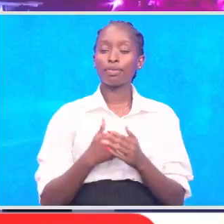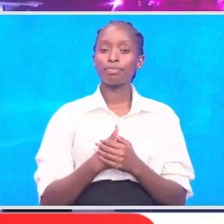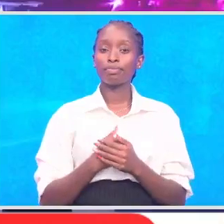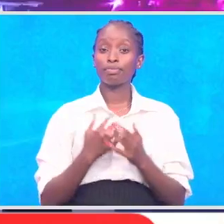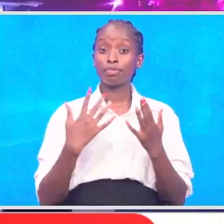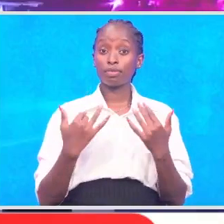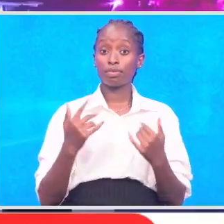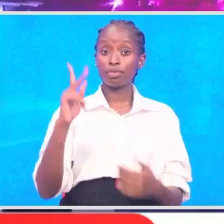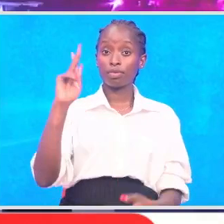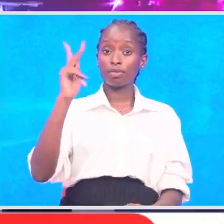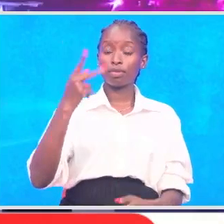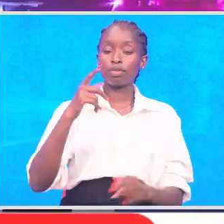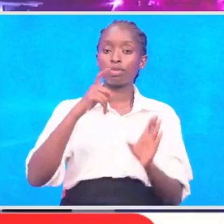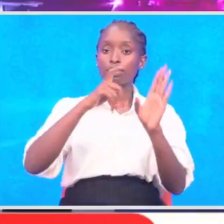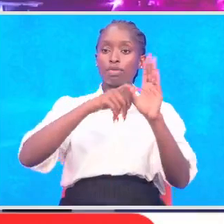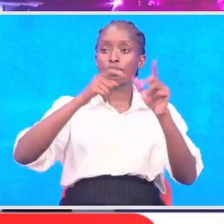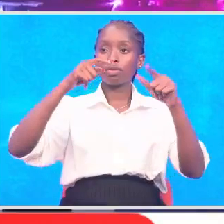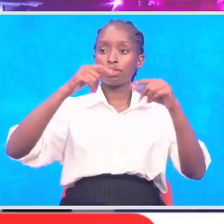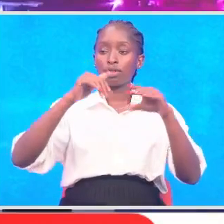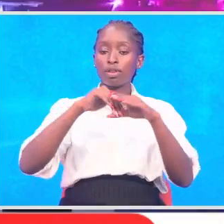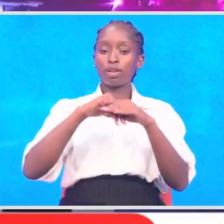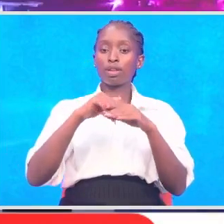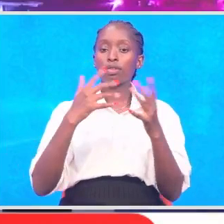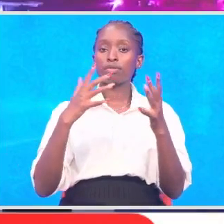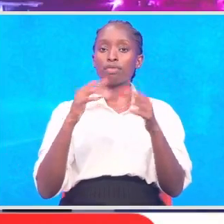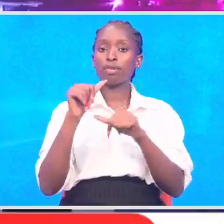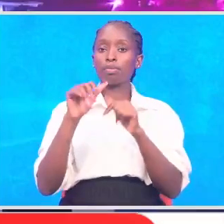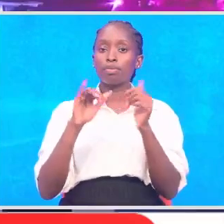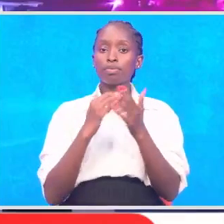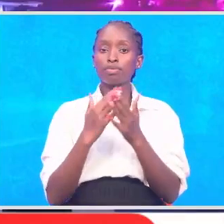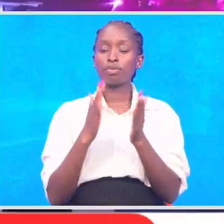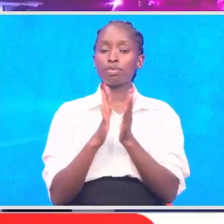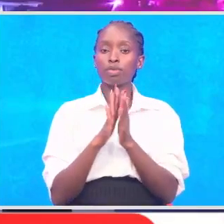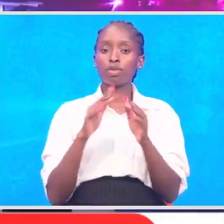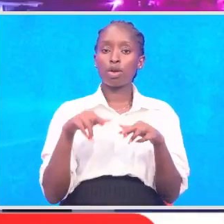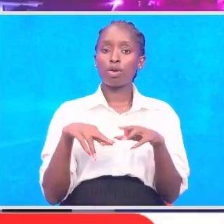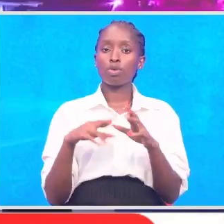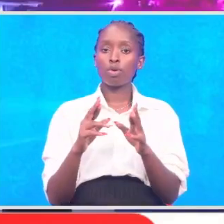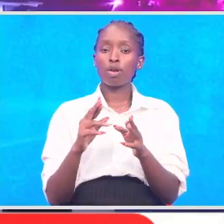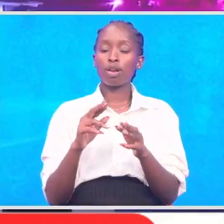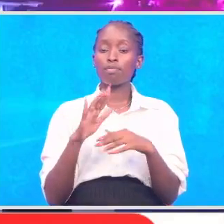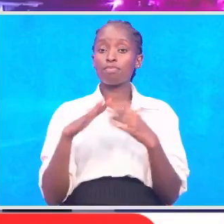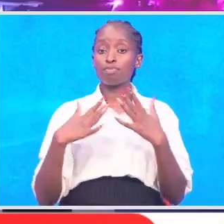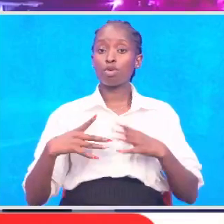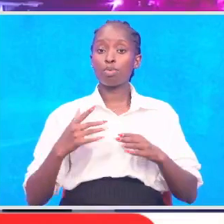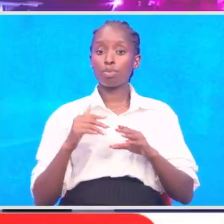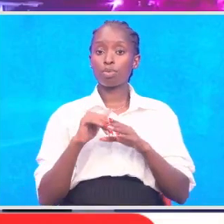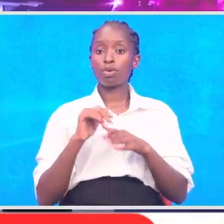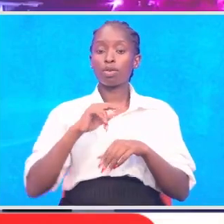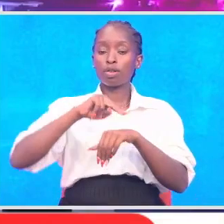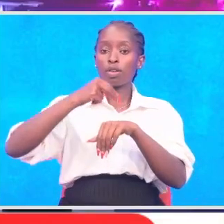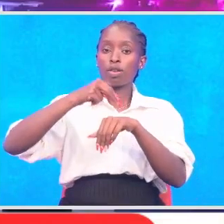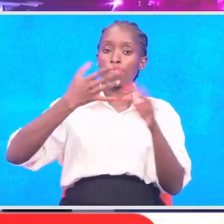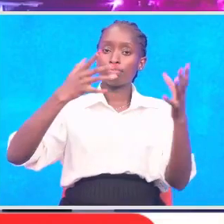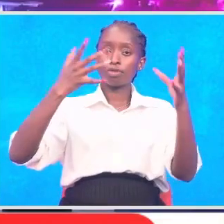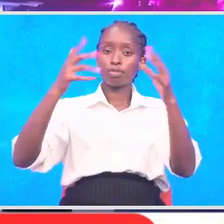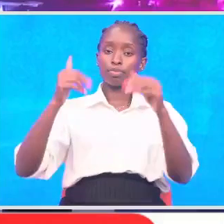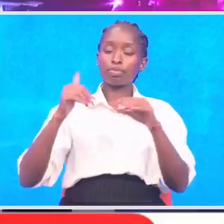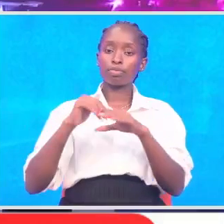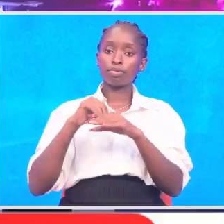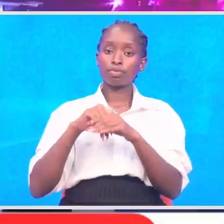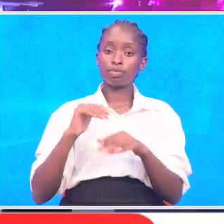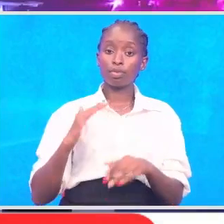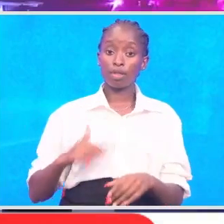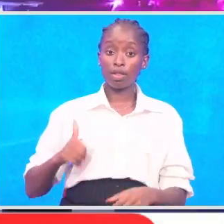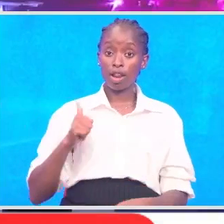In marking the World Day of Remembrance for Road Traffic Victims, with the national celebrations taking place in Naivasha along the